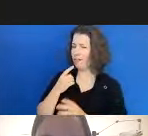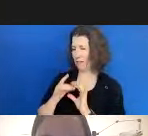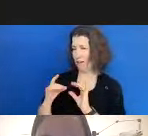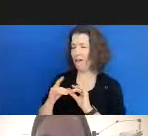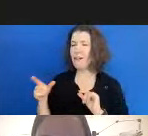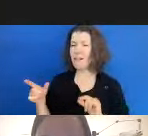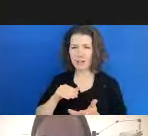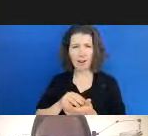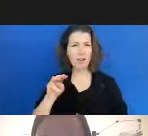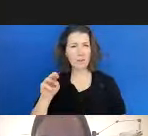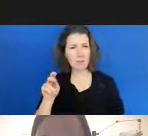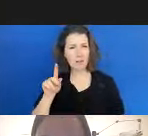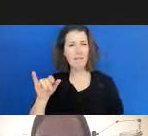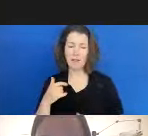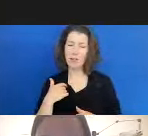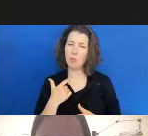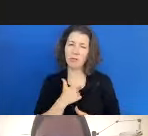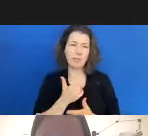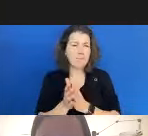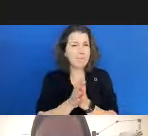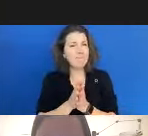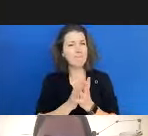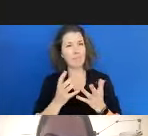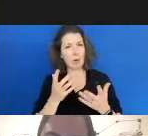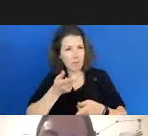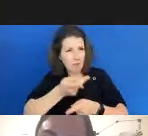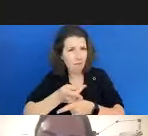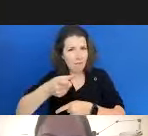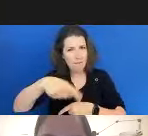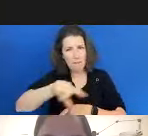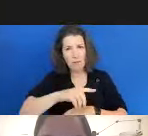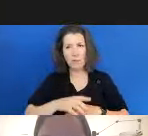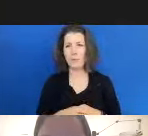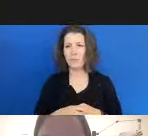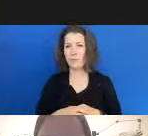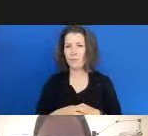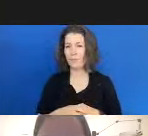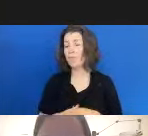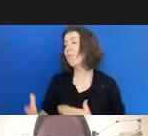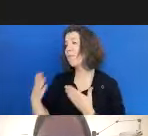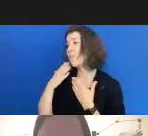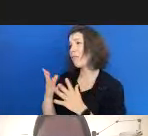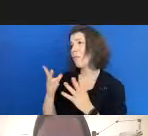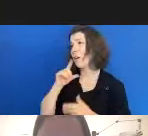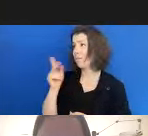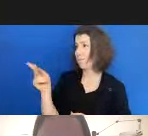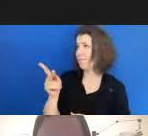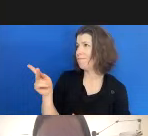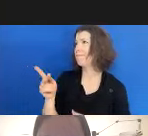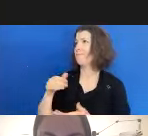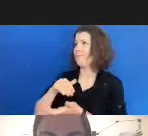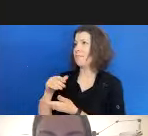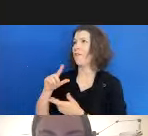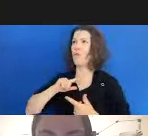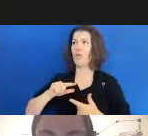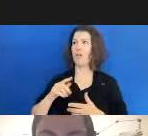you all today. Thank you so much, Dr. Meloottu, Dr. Mortazavi, for spending the hour with us. Special thank you